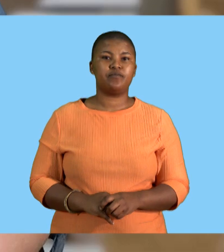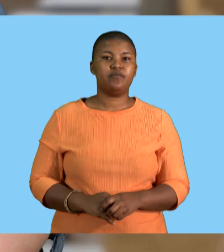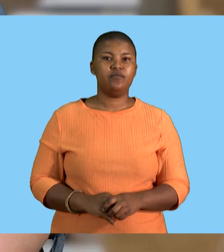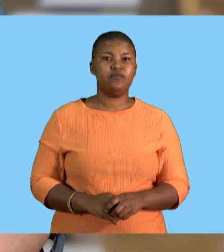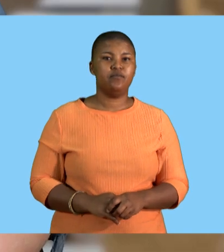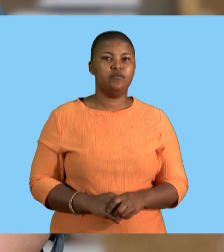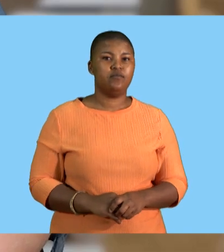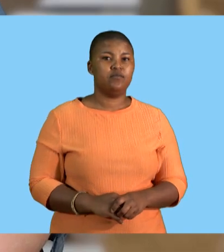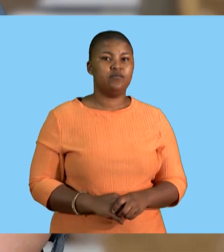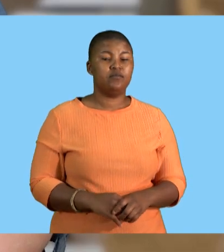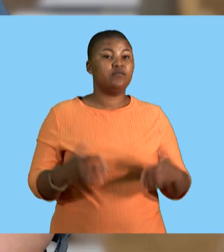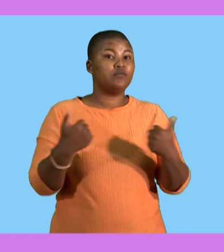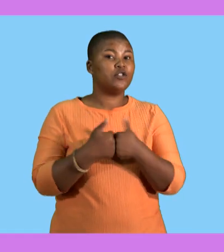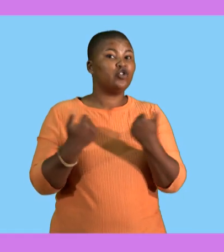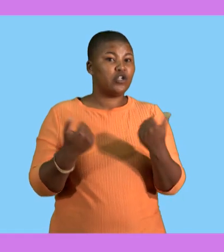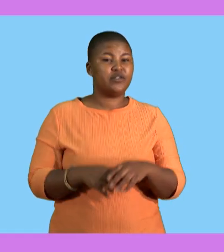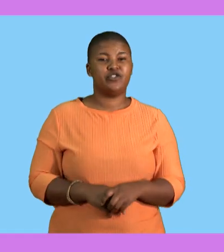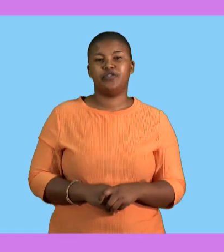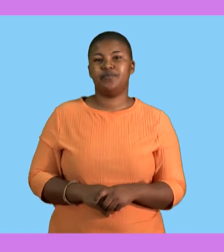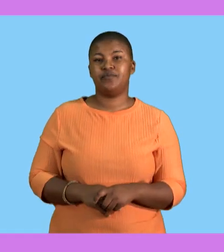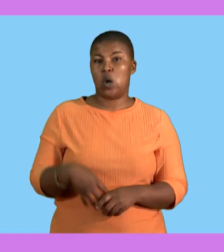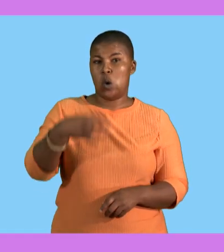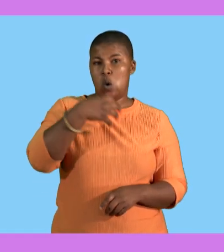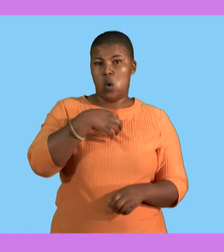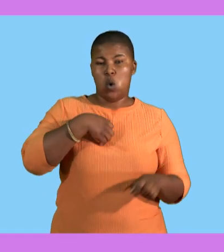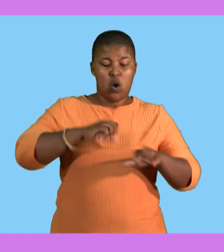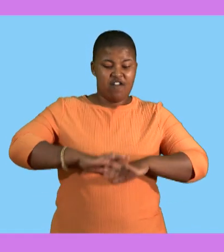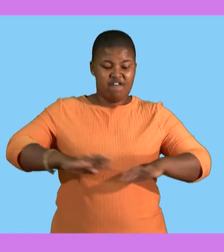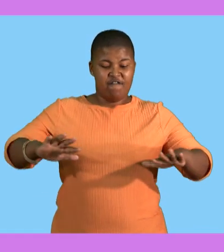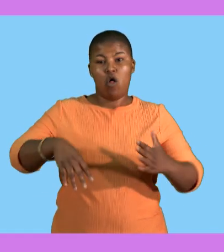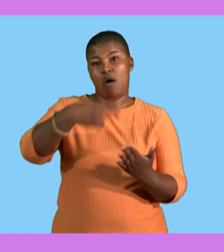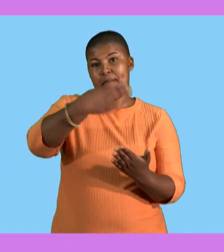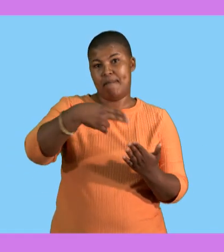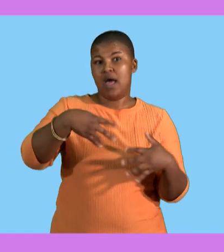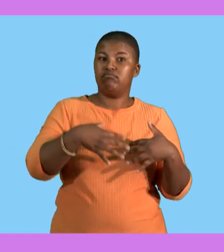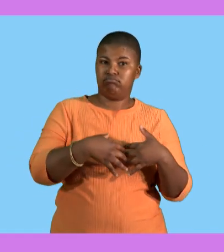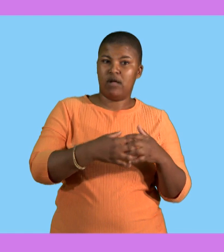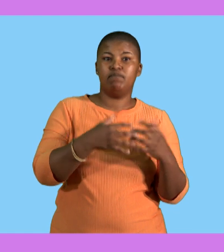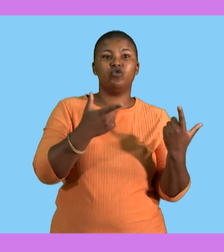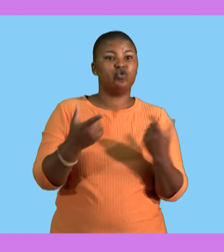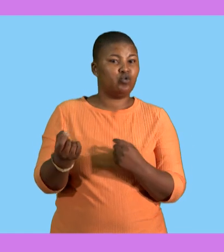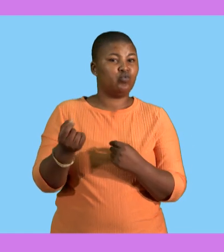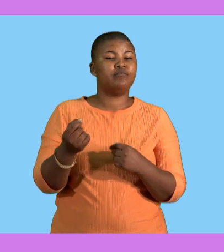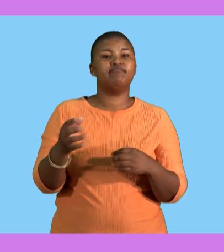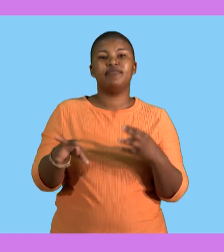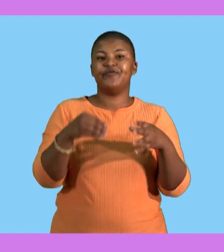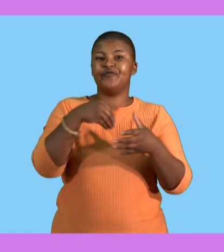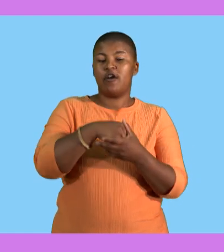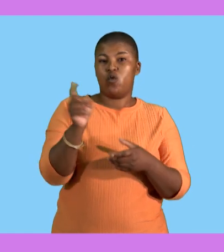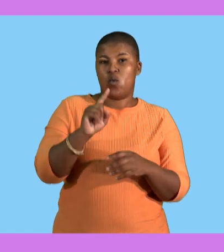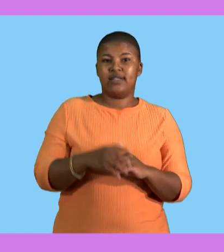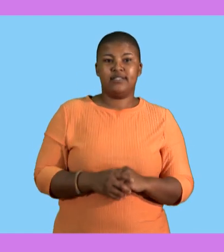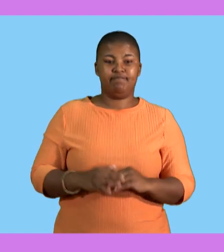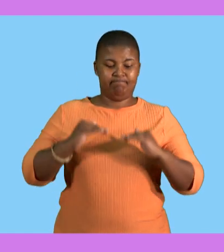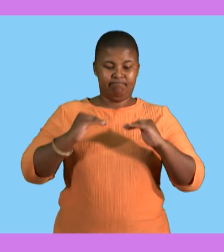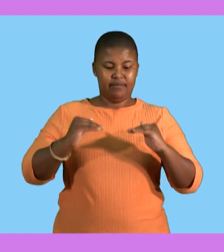And then a challenge. Draw your own floor map of a house with the following features. It's